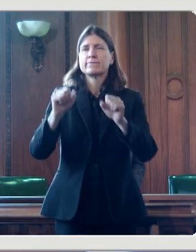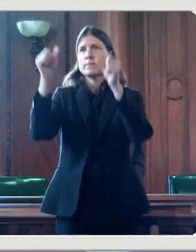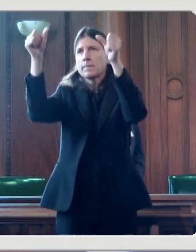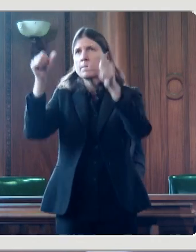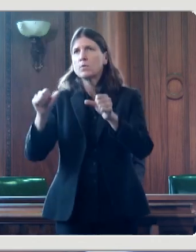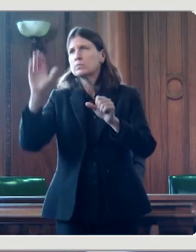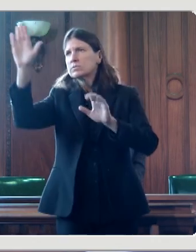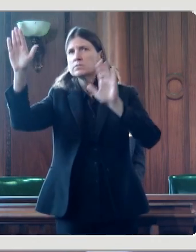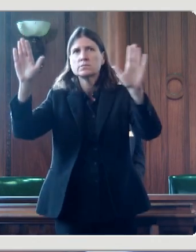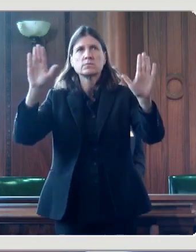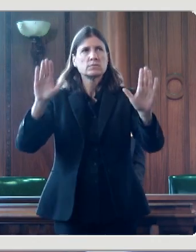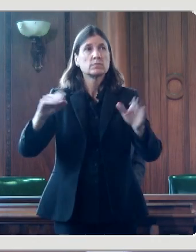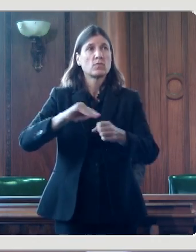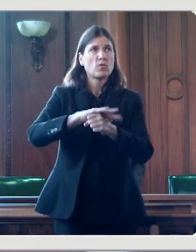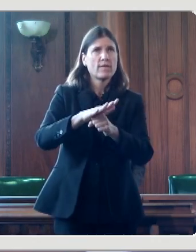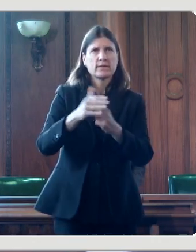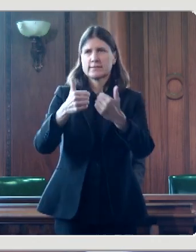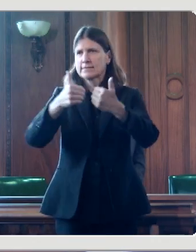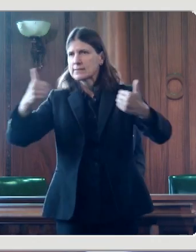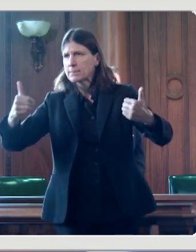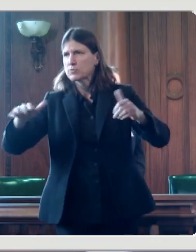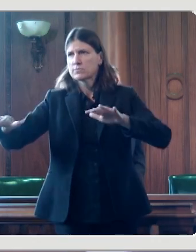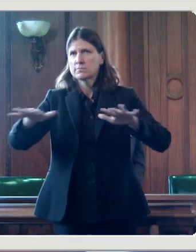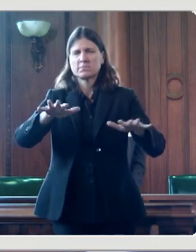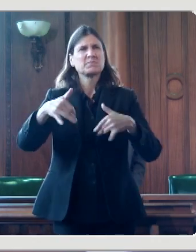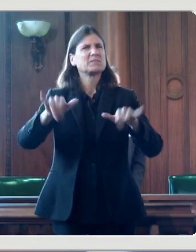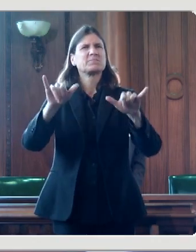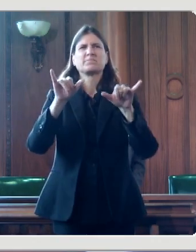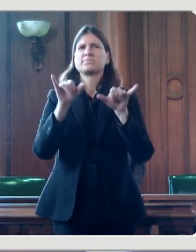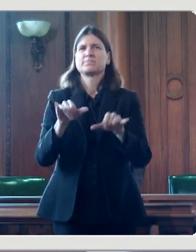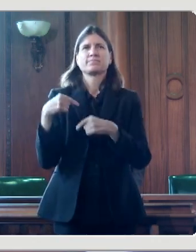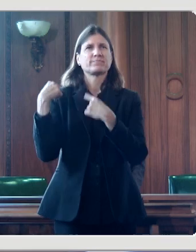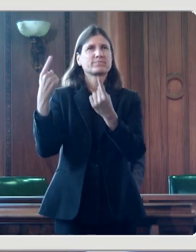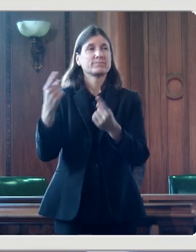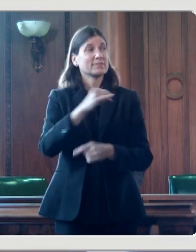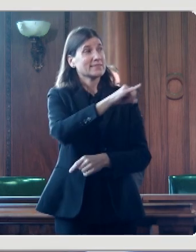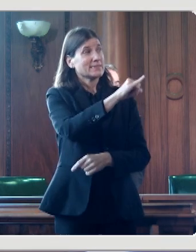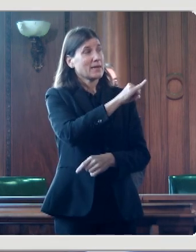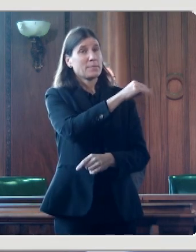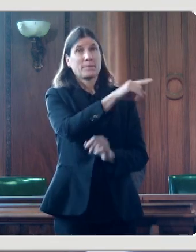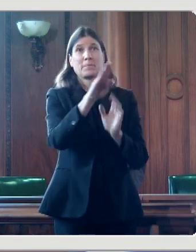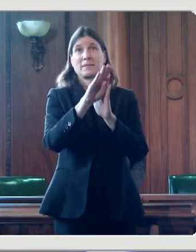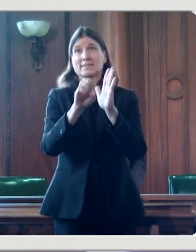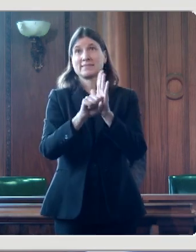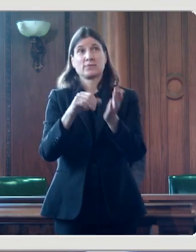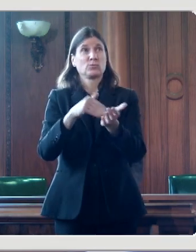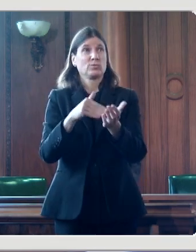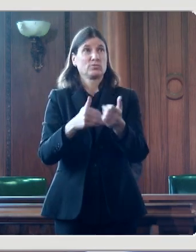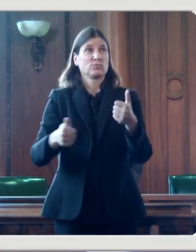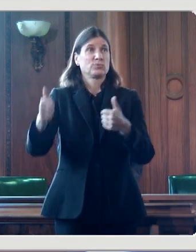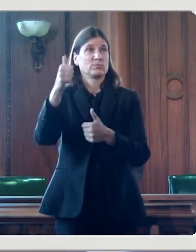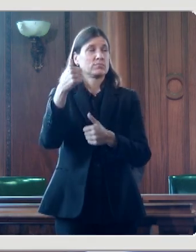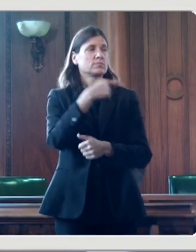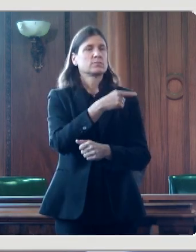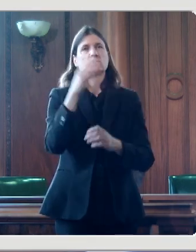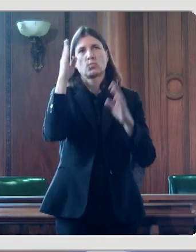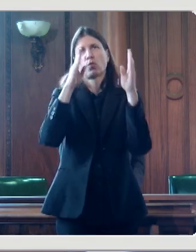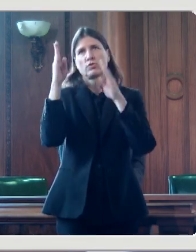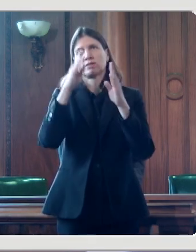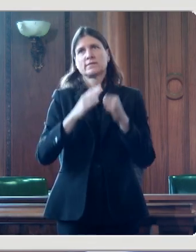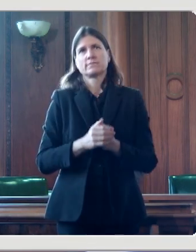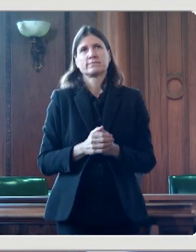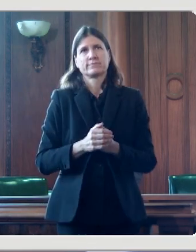concern, as was mentioned, remains extremely high, that this surge of cases